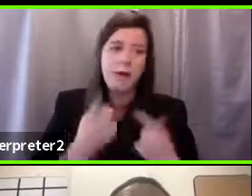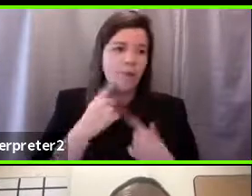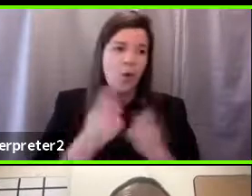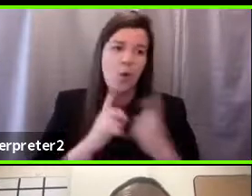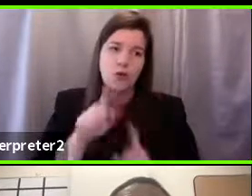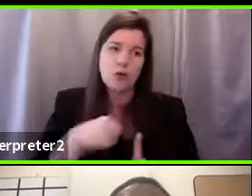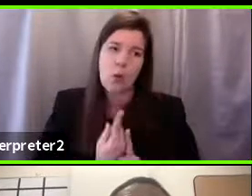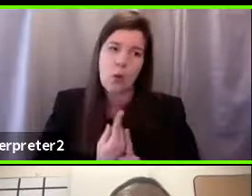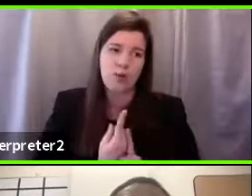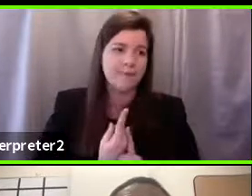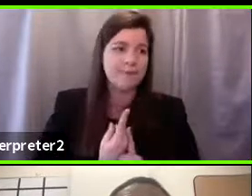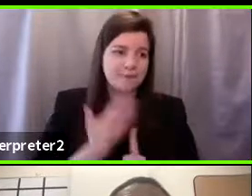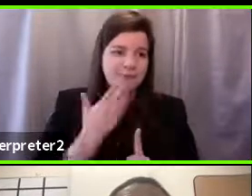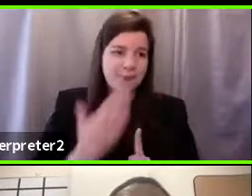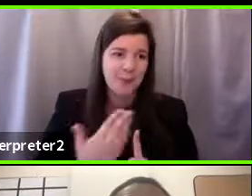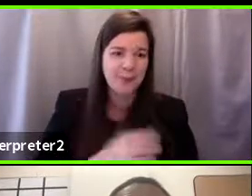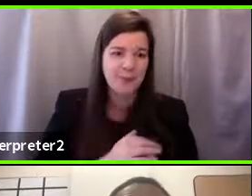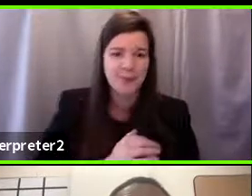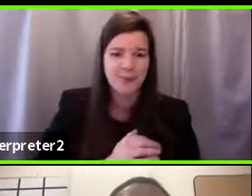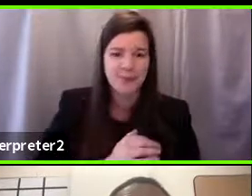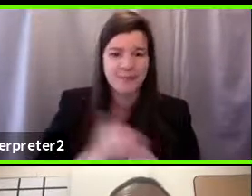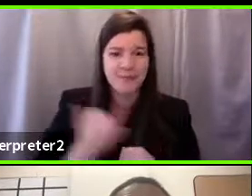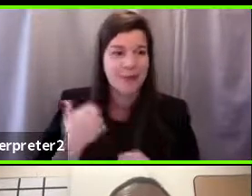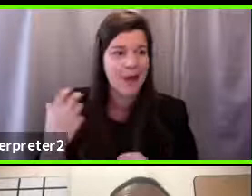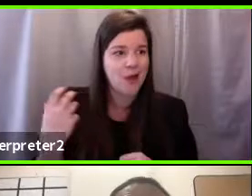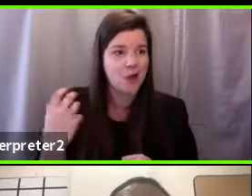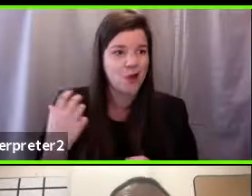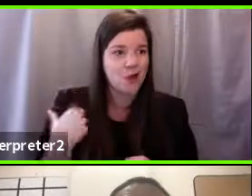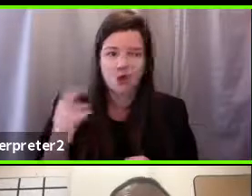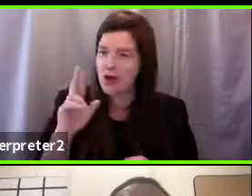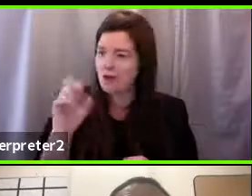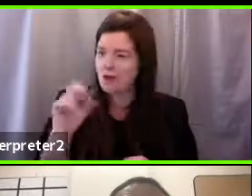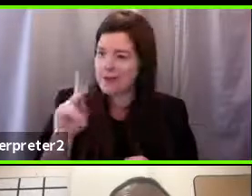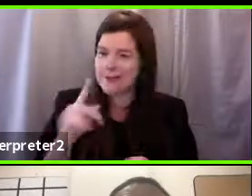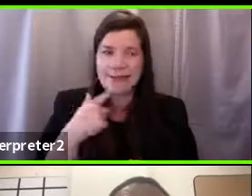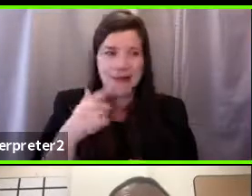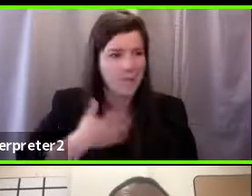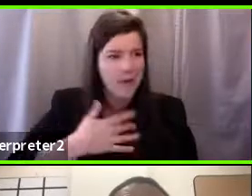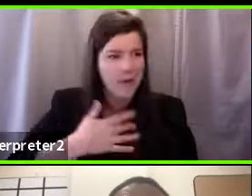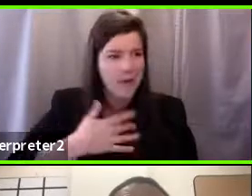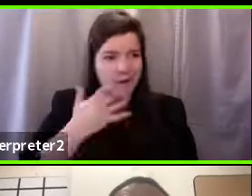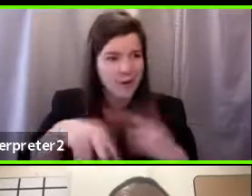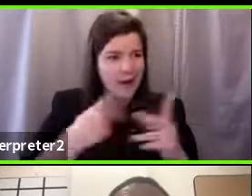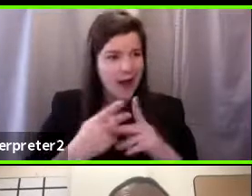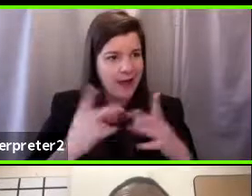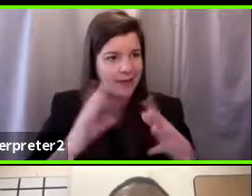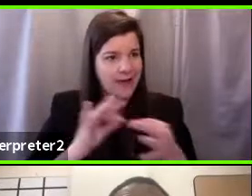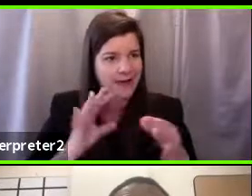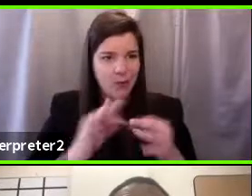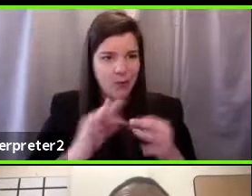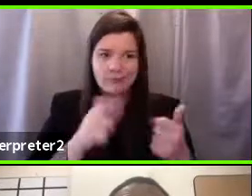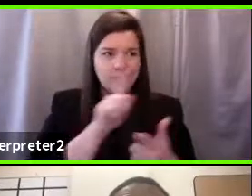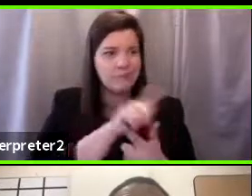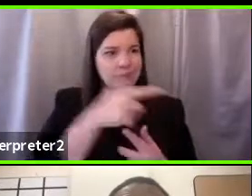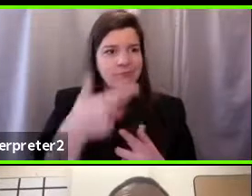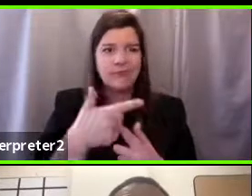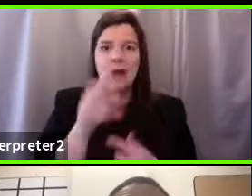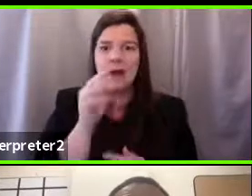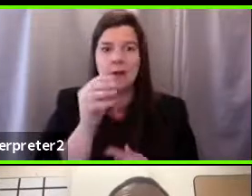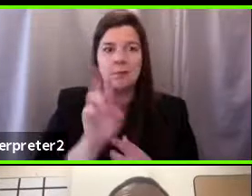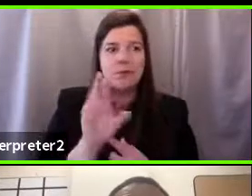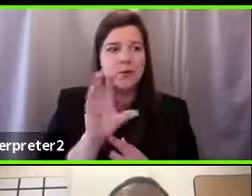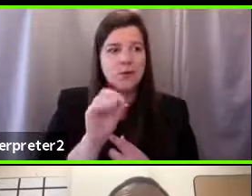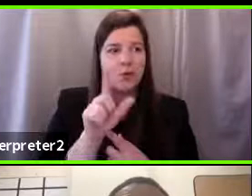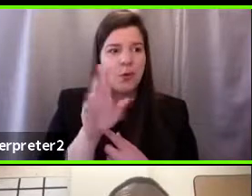Mr. Well, we love that kind of testimony. Thank you very much. We'll move on to Mr. Colby.